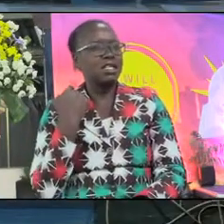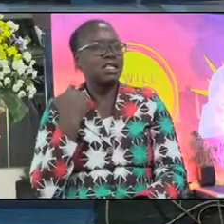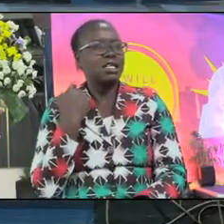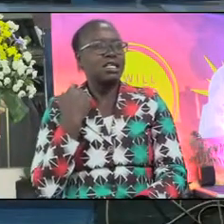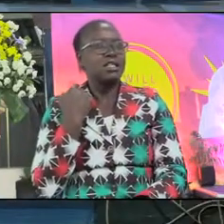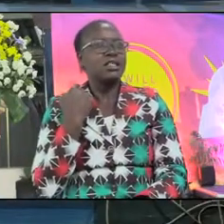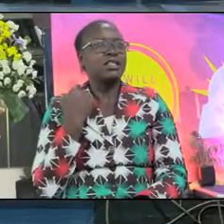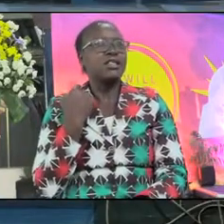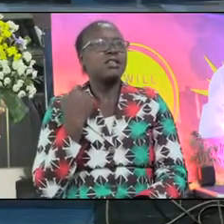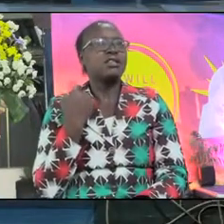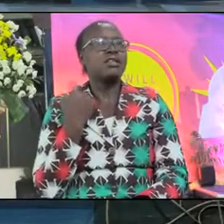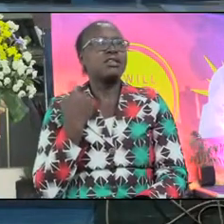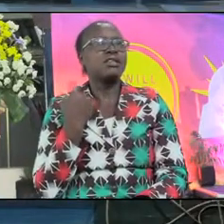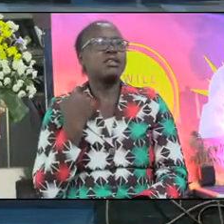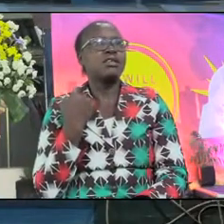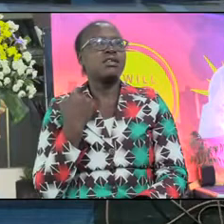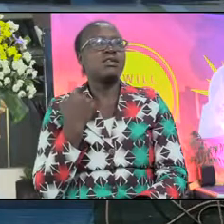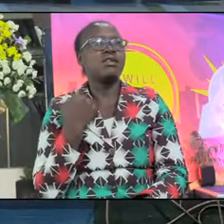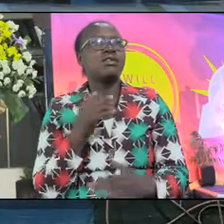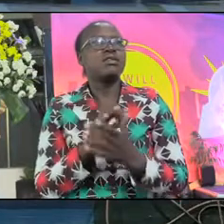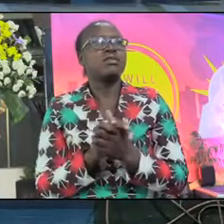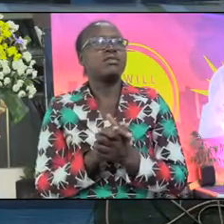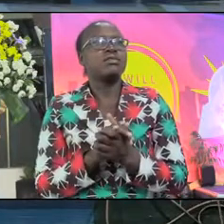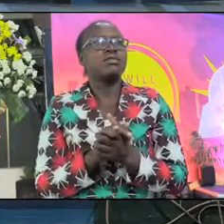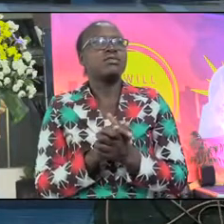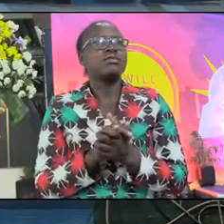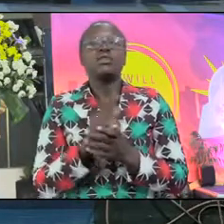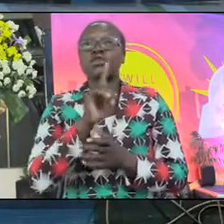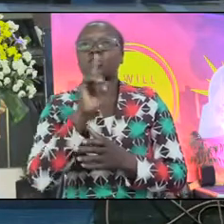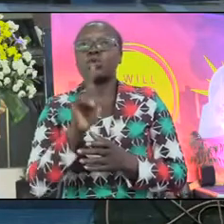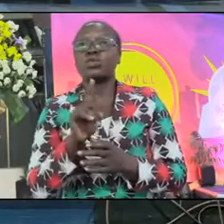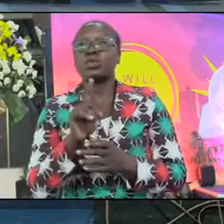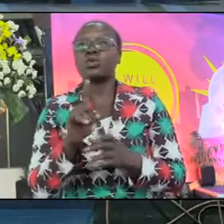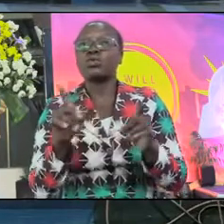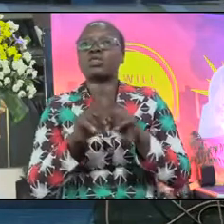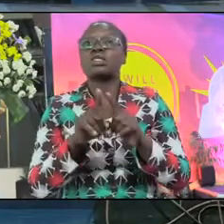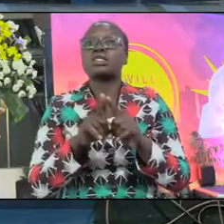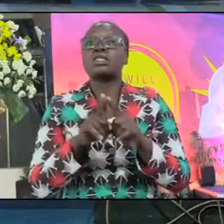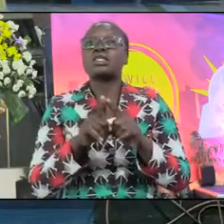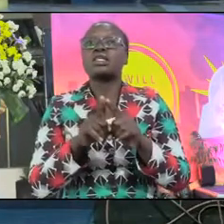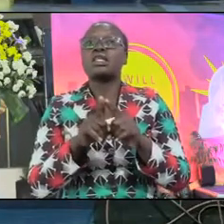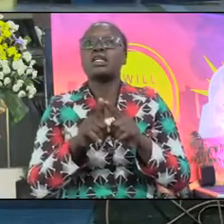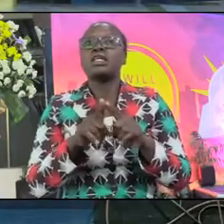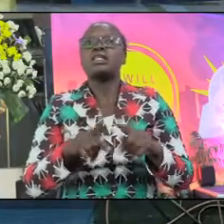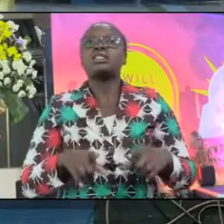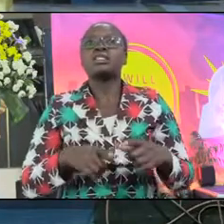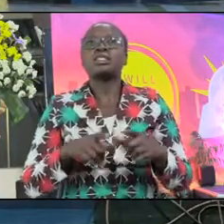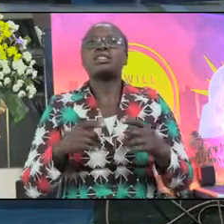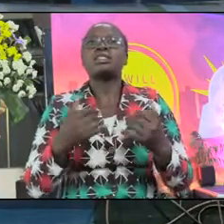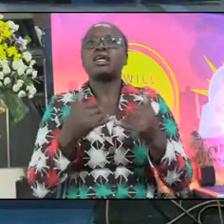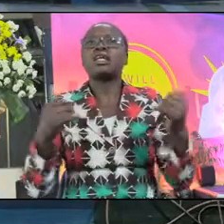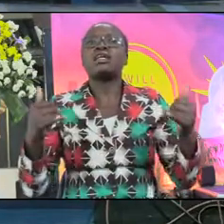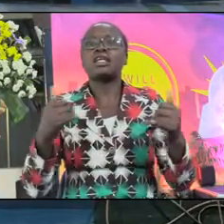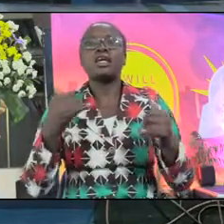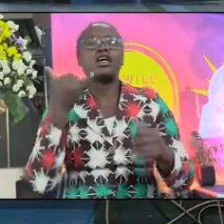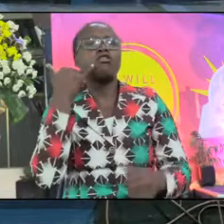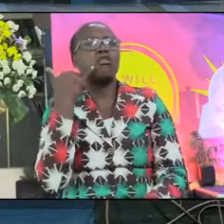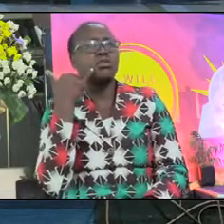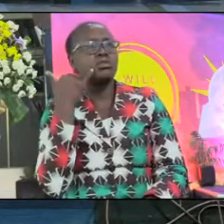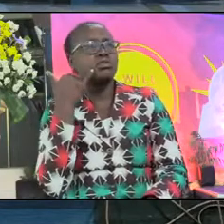I talking to somebody? Now let me ask you a question. Do we still need landline phones?